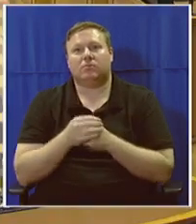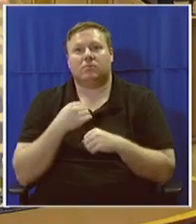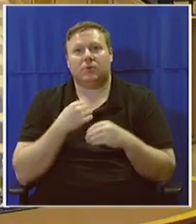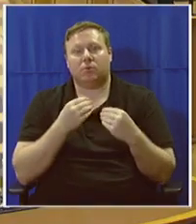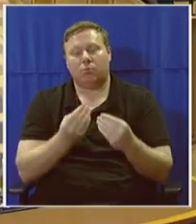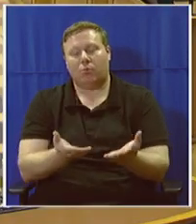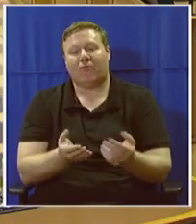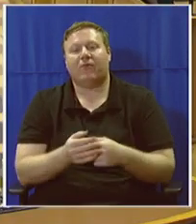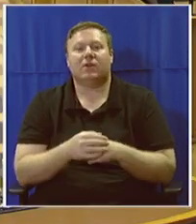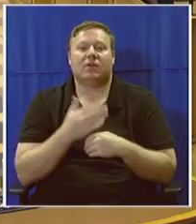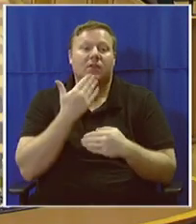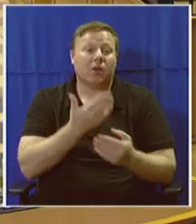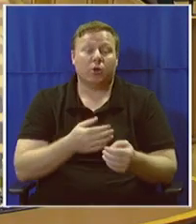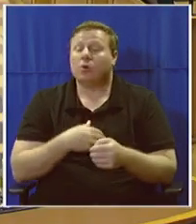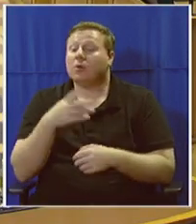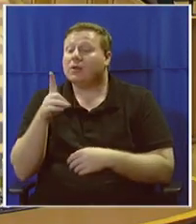DA?